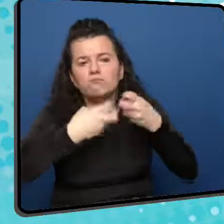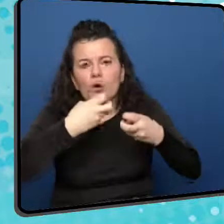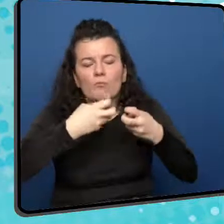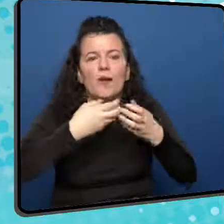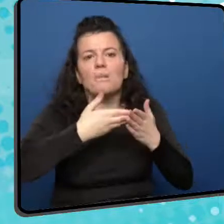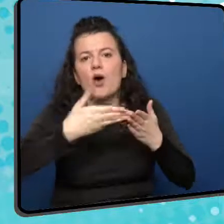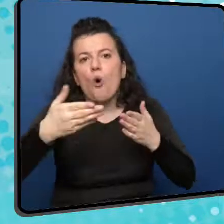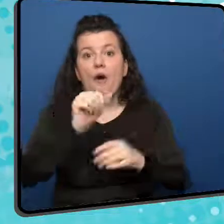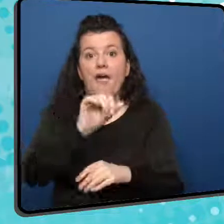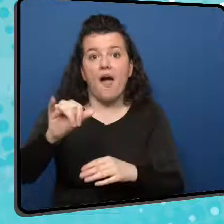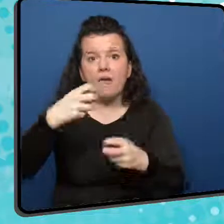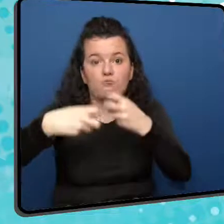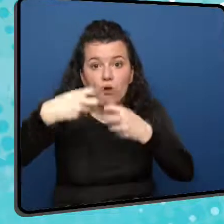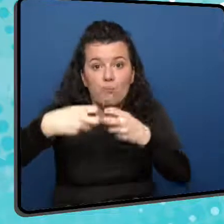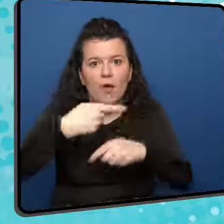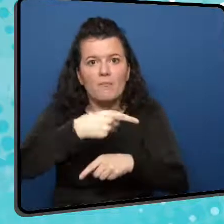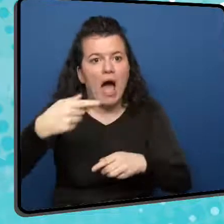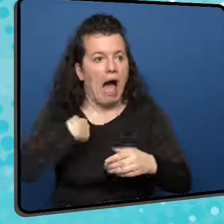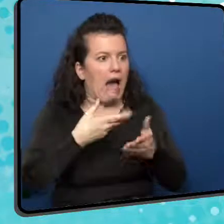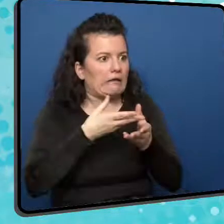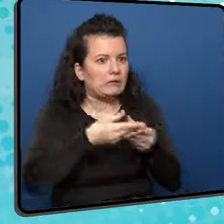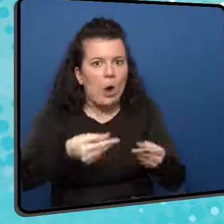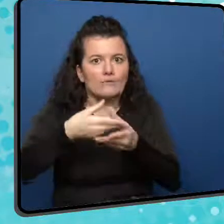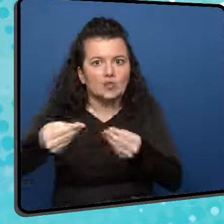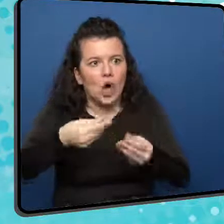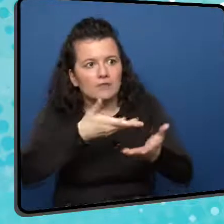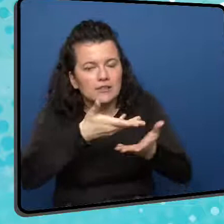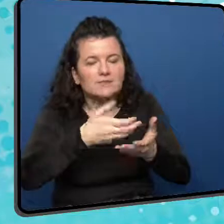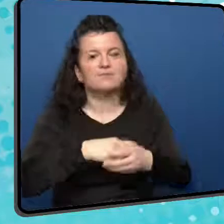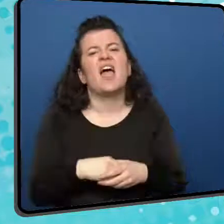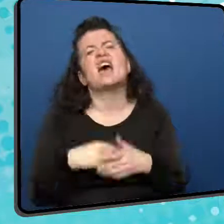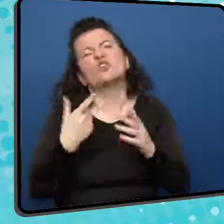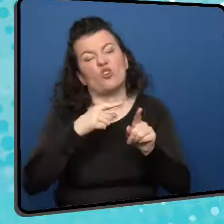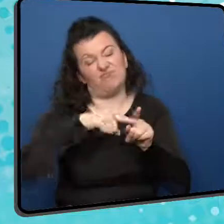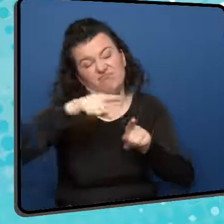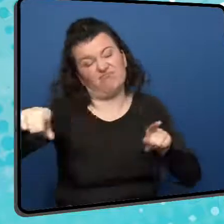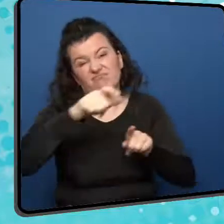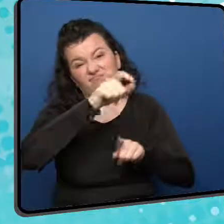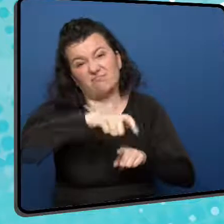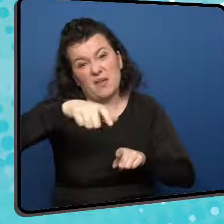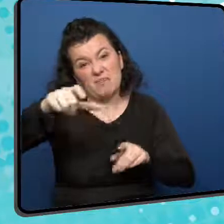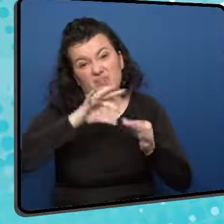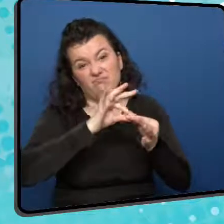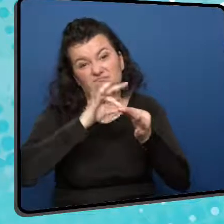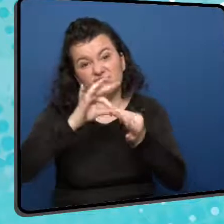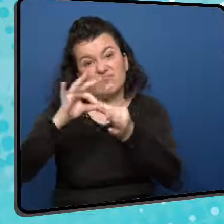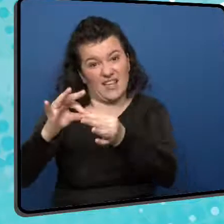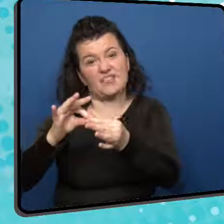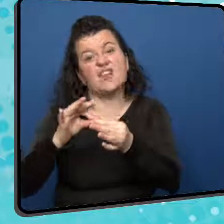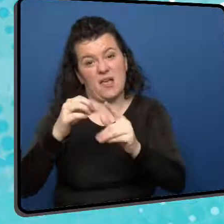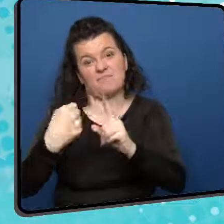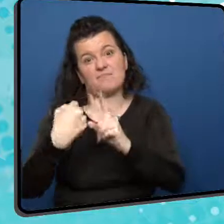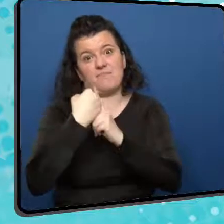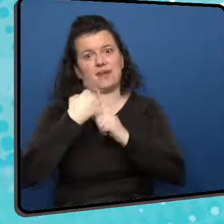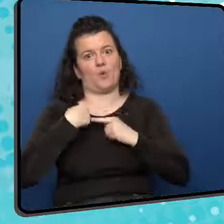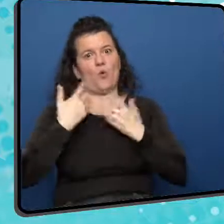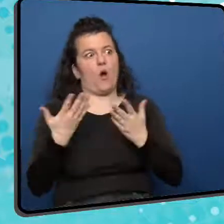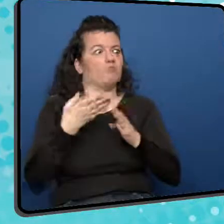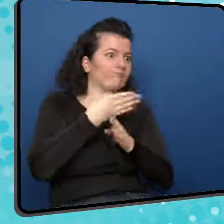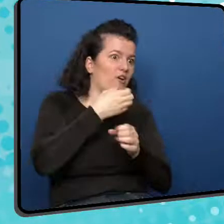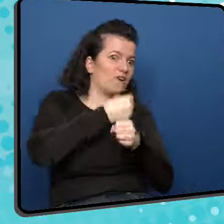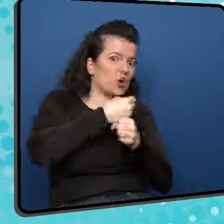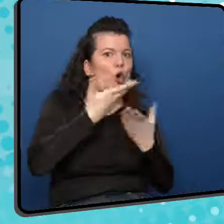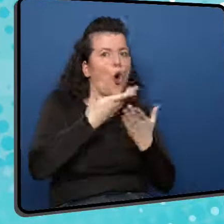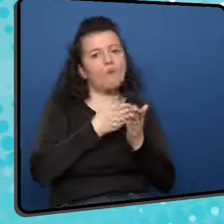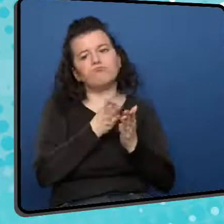so different depending on which customer we're working with and which project we're working with. And it could be that one day is spent on